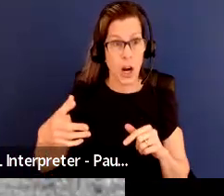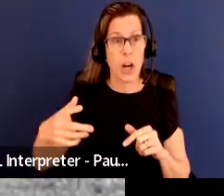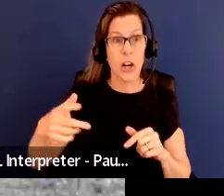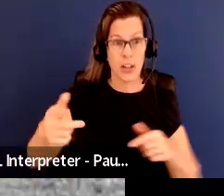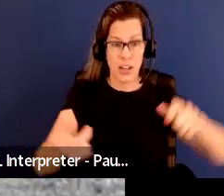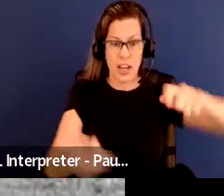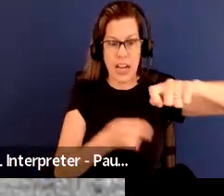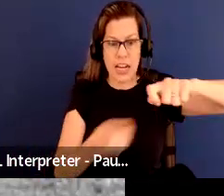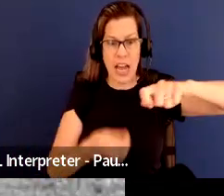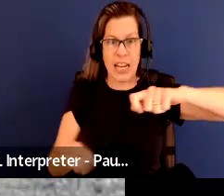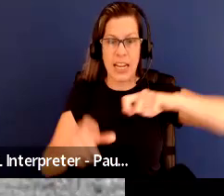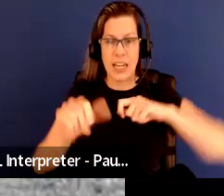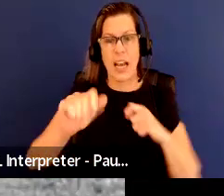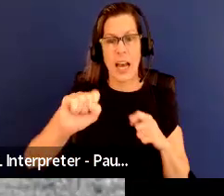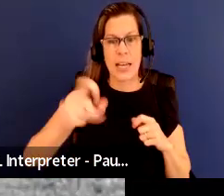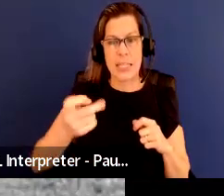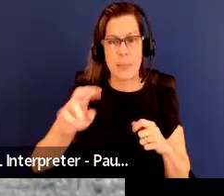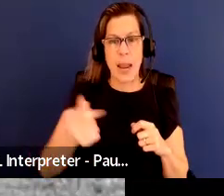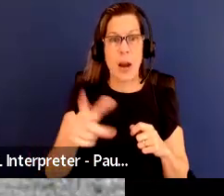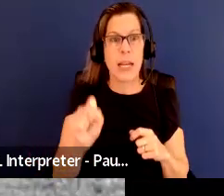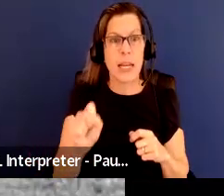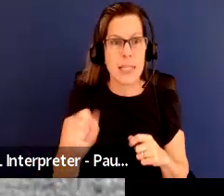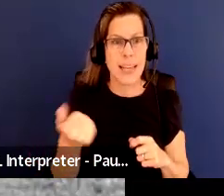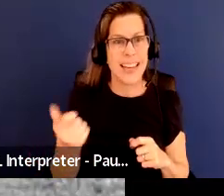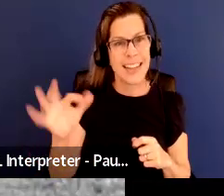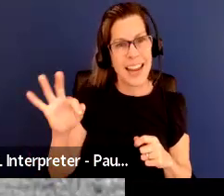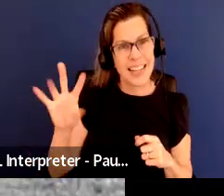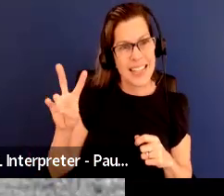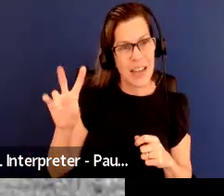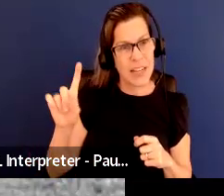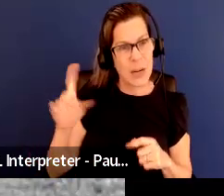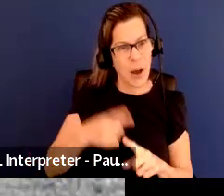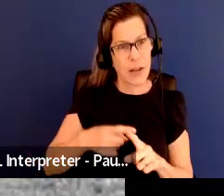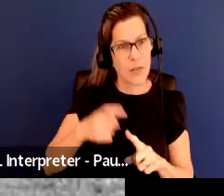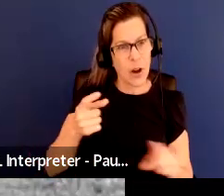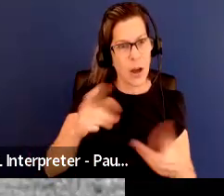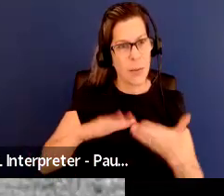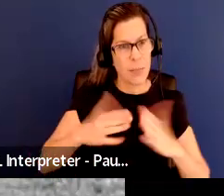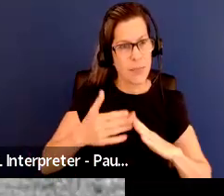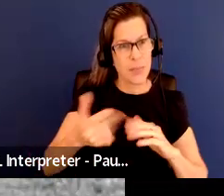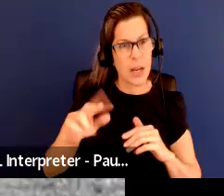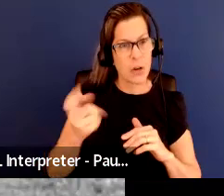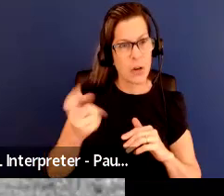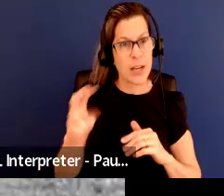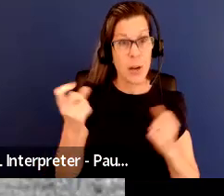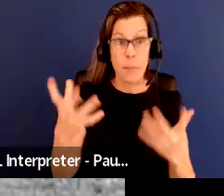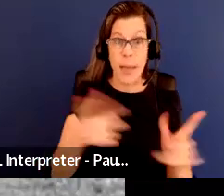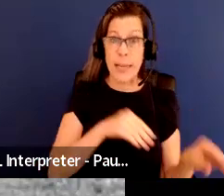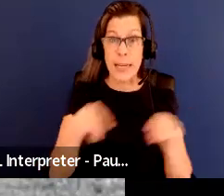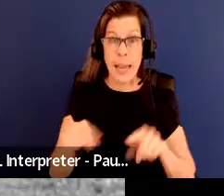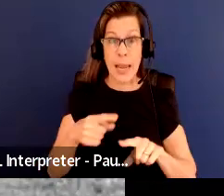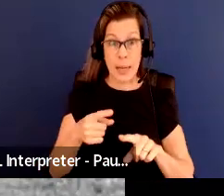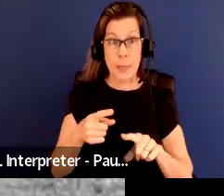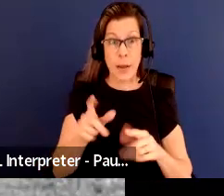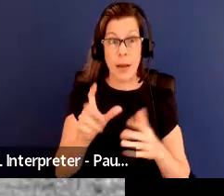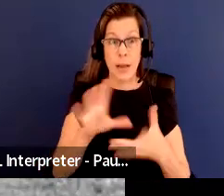Garcia. This one's in 1971 out of Granger. Many of them came with the Bracero